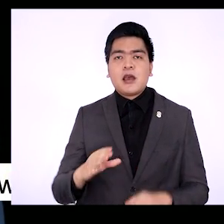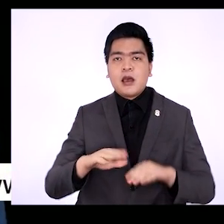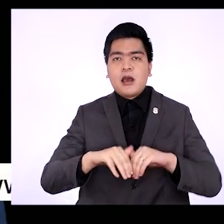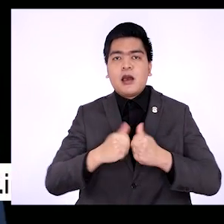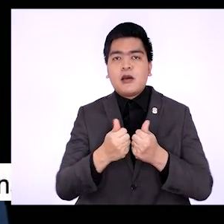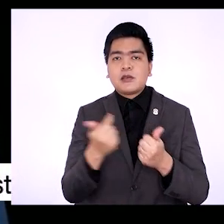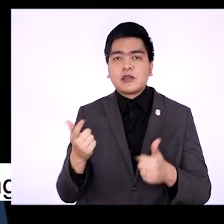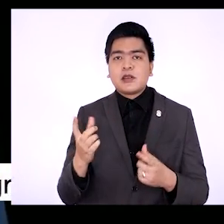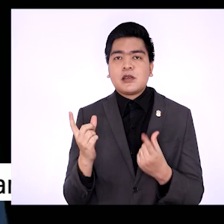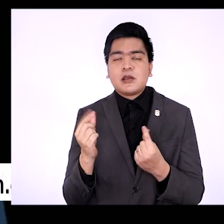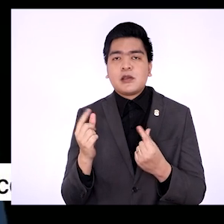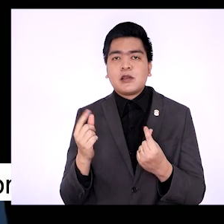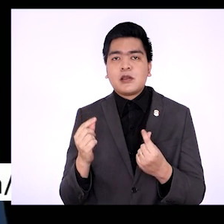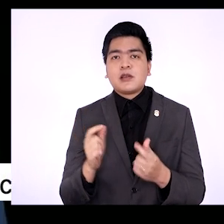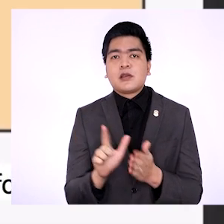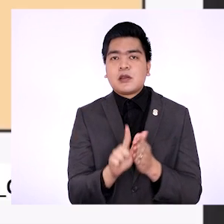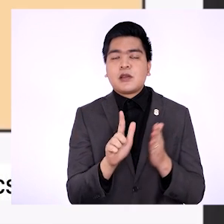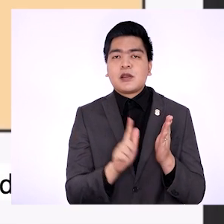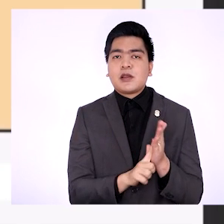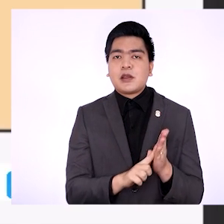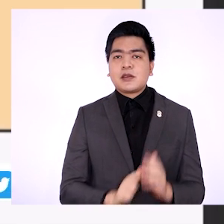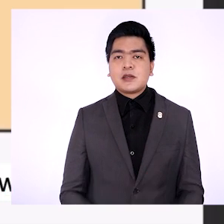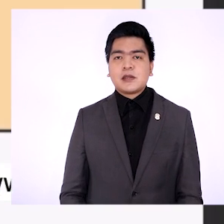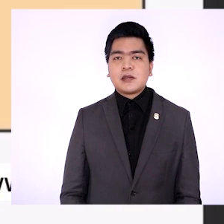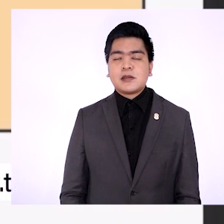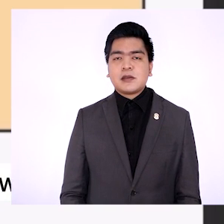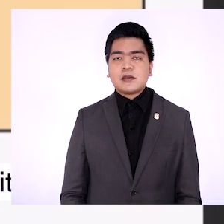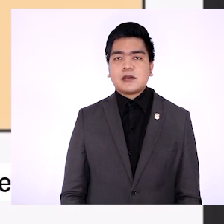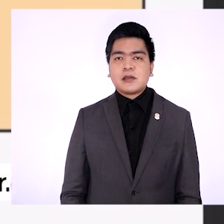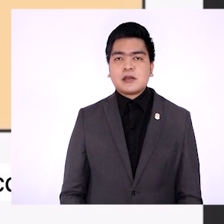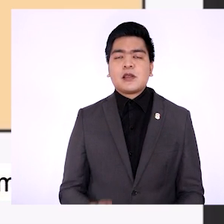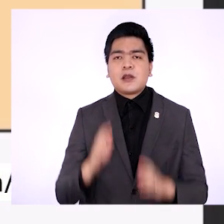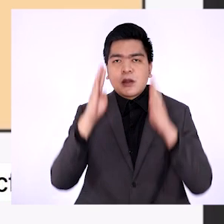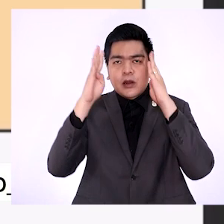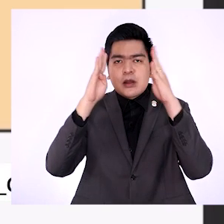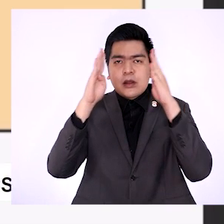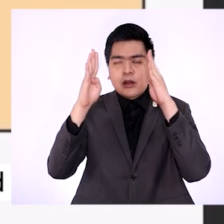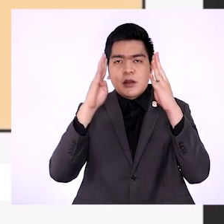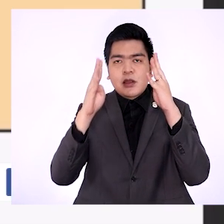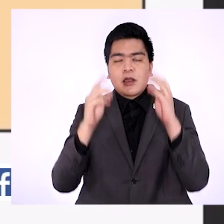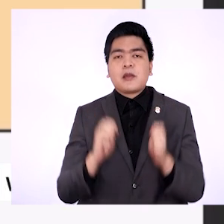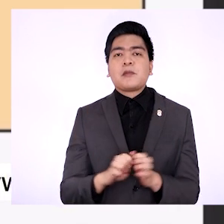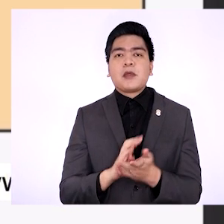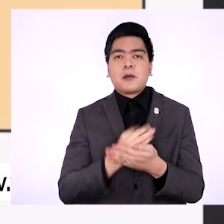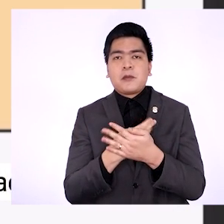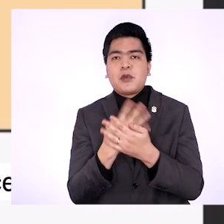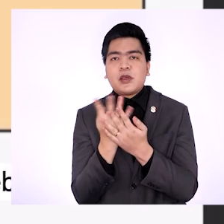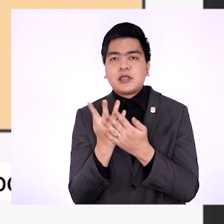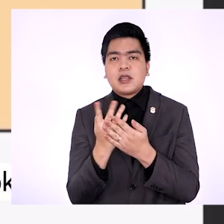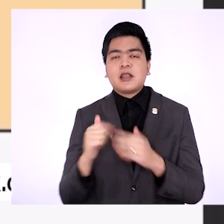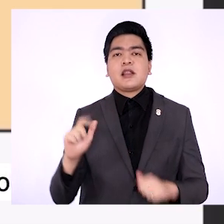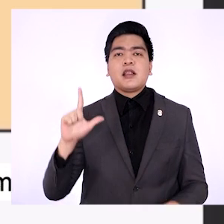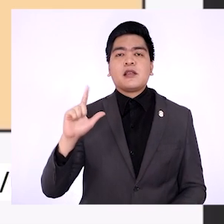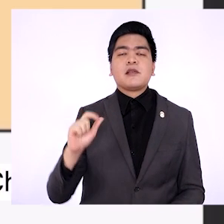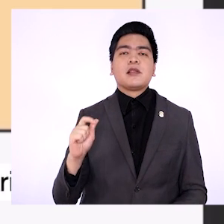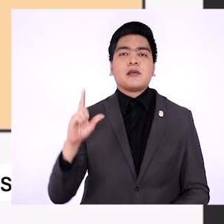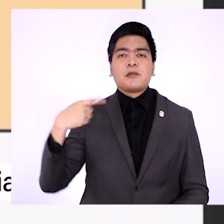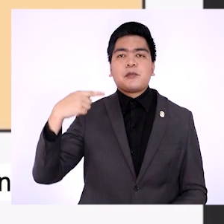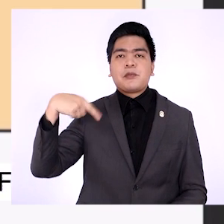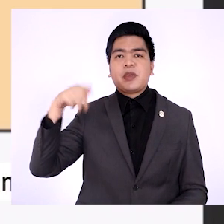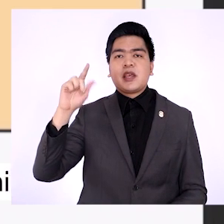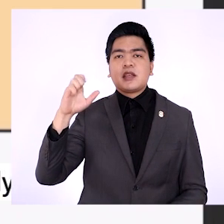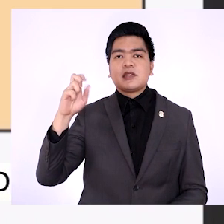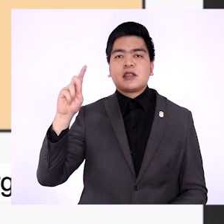they perform throughout their lecture book. The activity discussed creative interpretations of media, life hacks, and pixel art. Through these